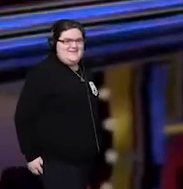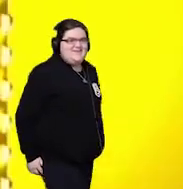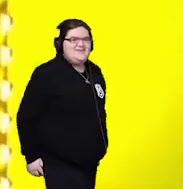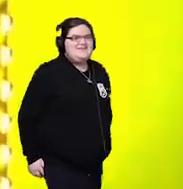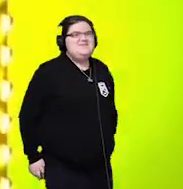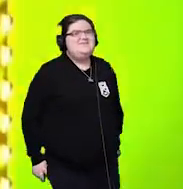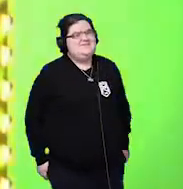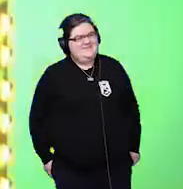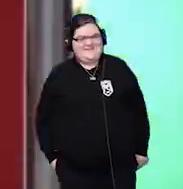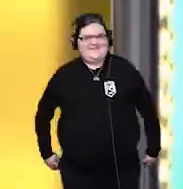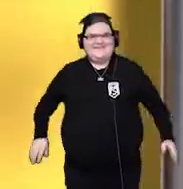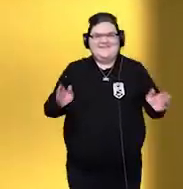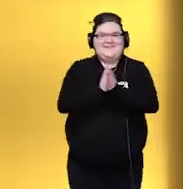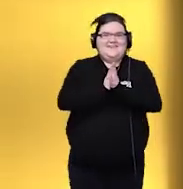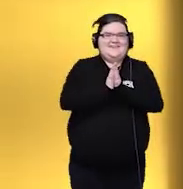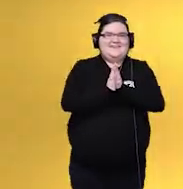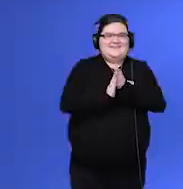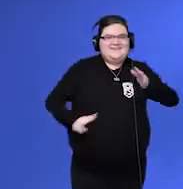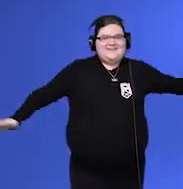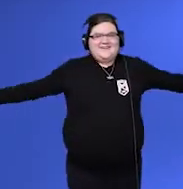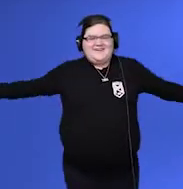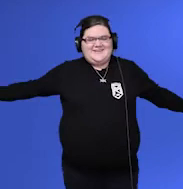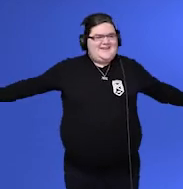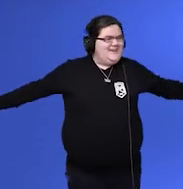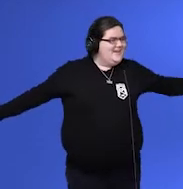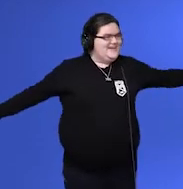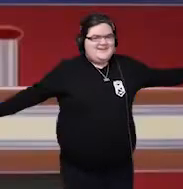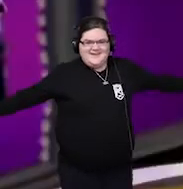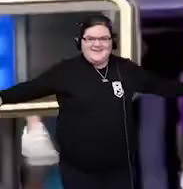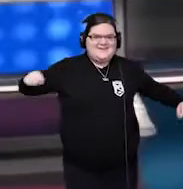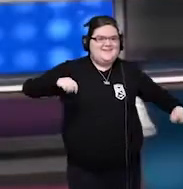Family Feud.